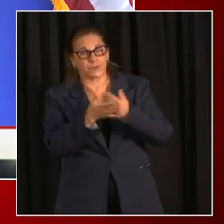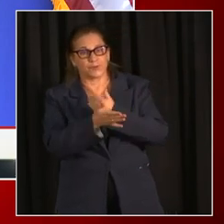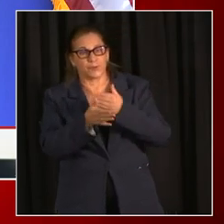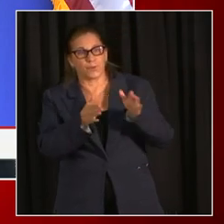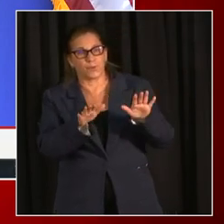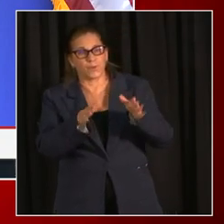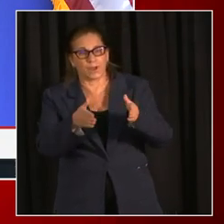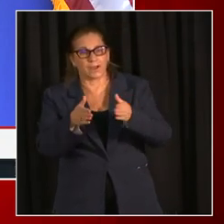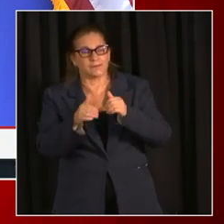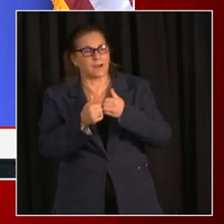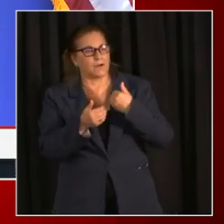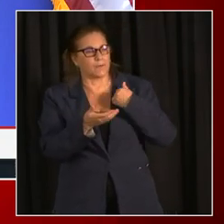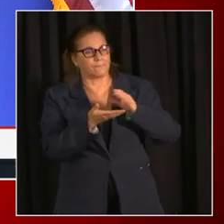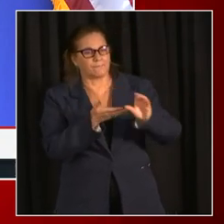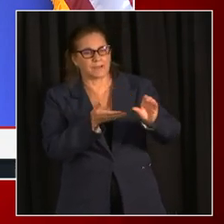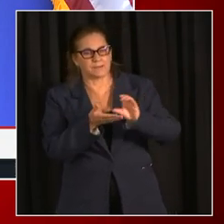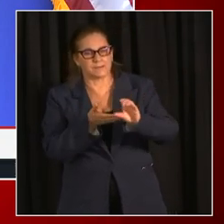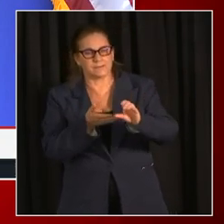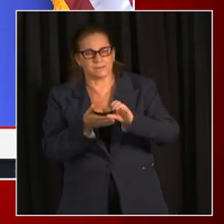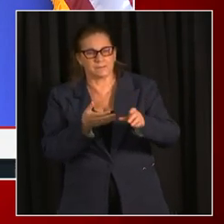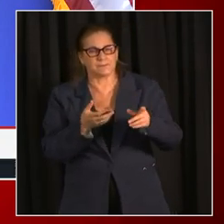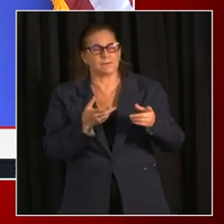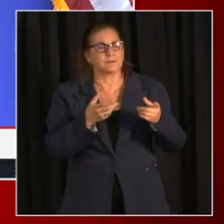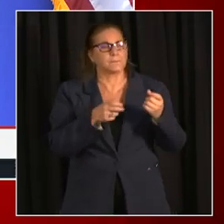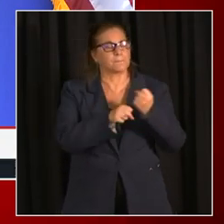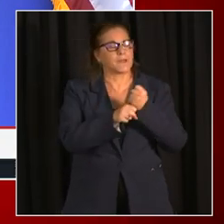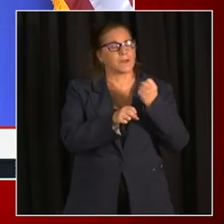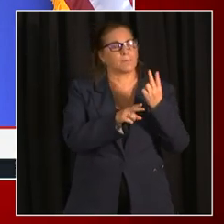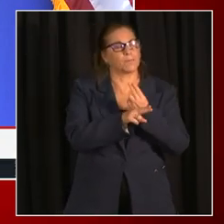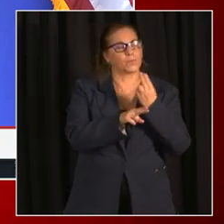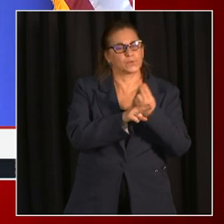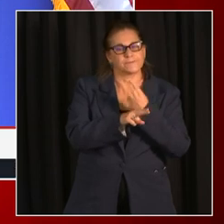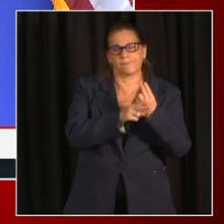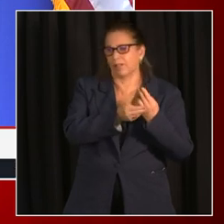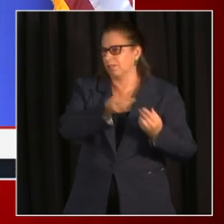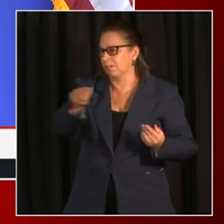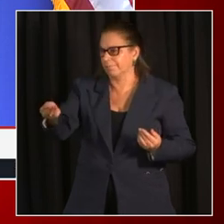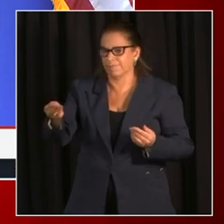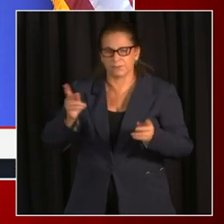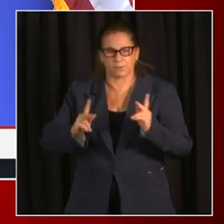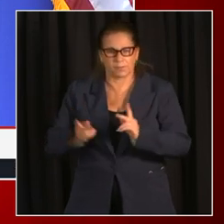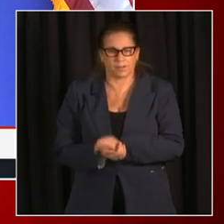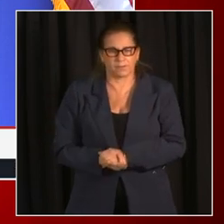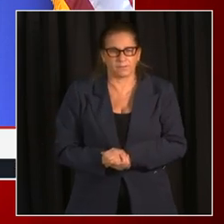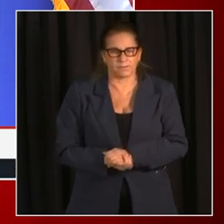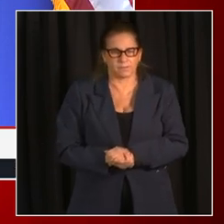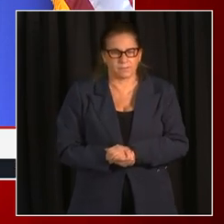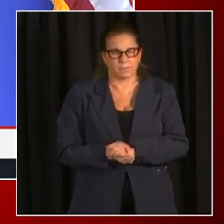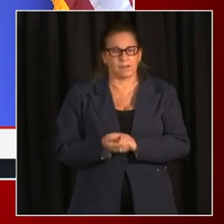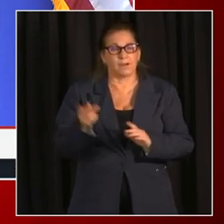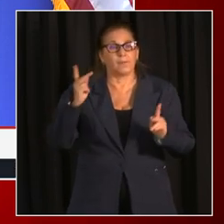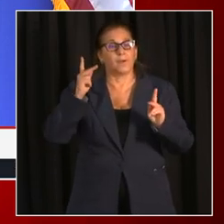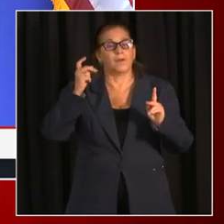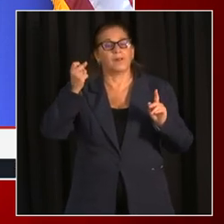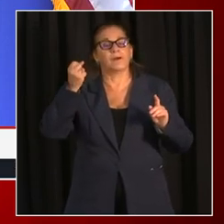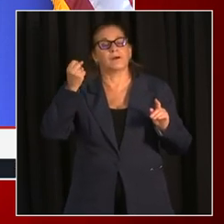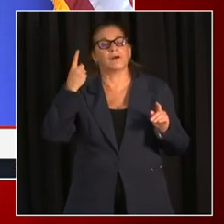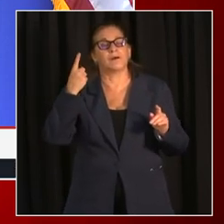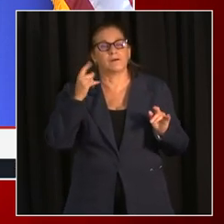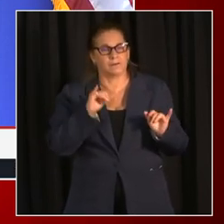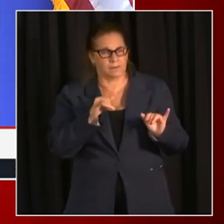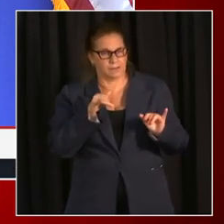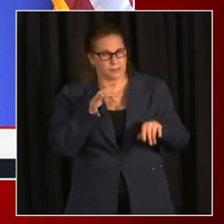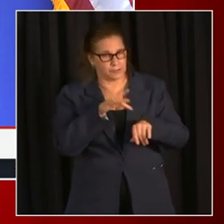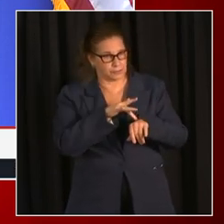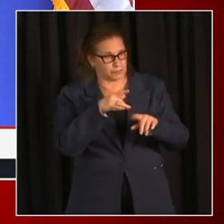investments that we have more useful in helping to people understand in those daily touch points or every other day touch points